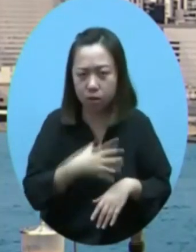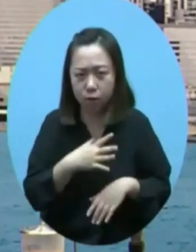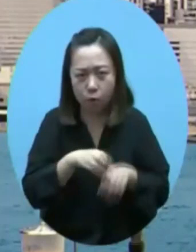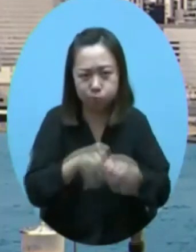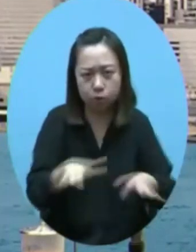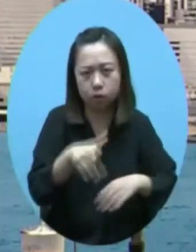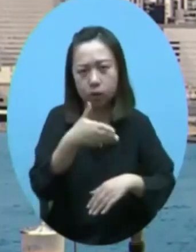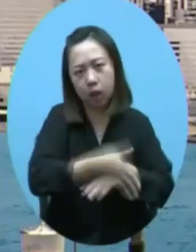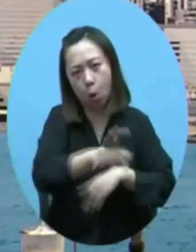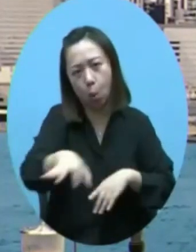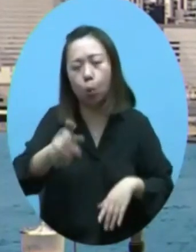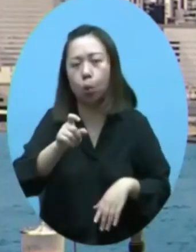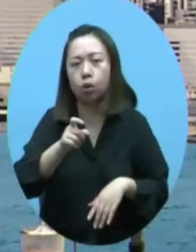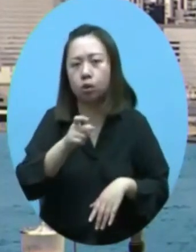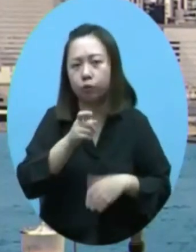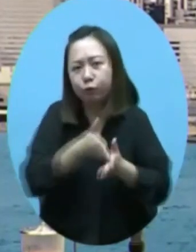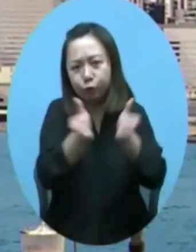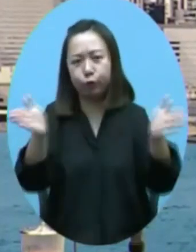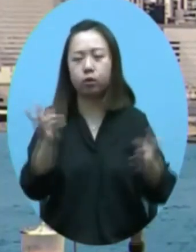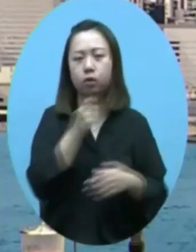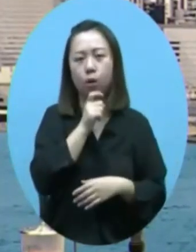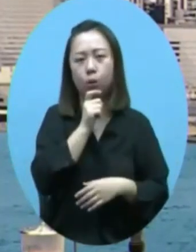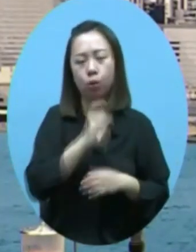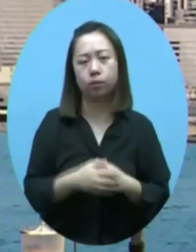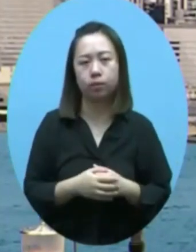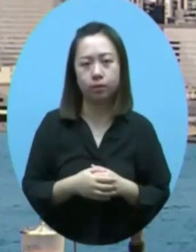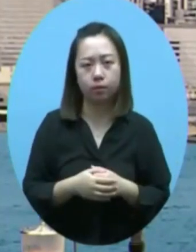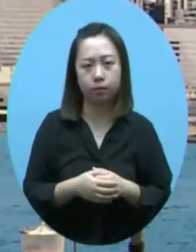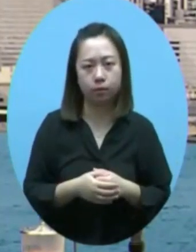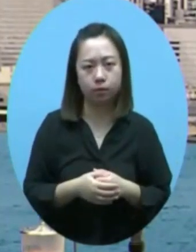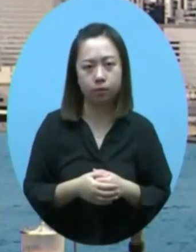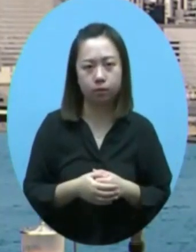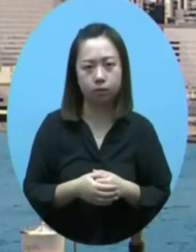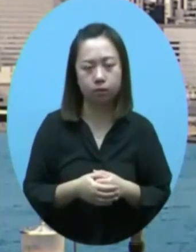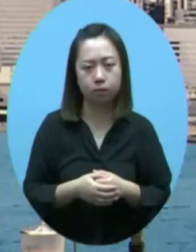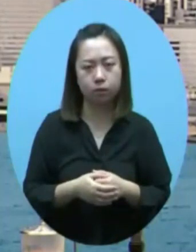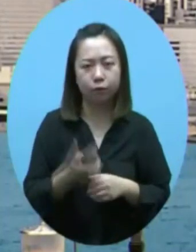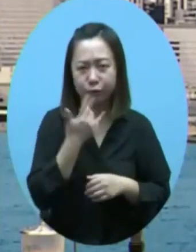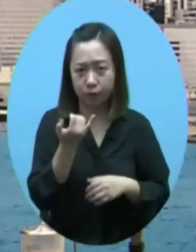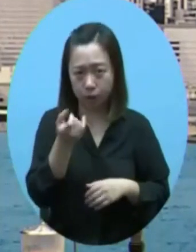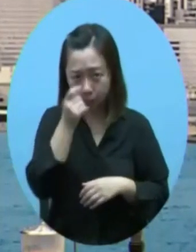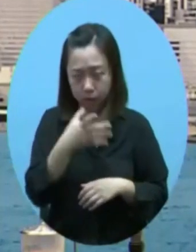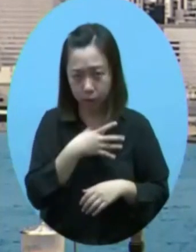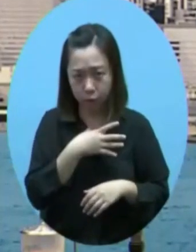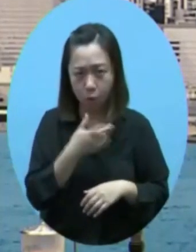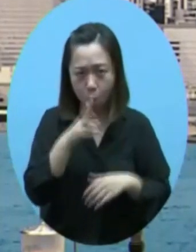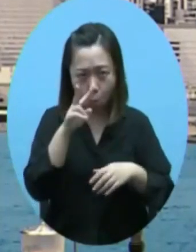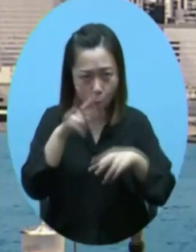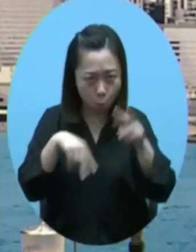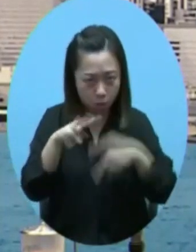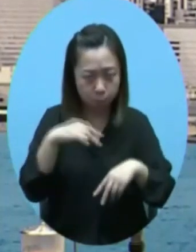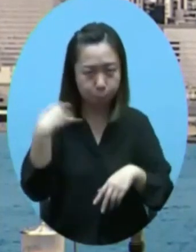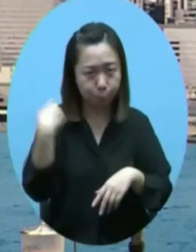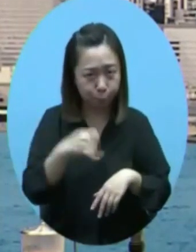quite widely in the community. So many of them cannot be found